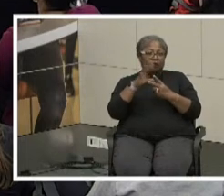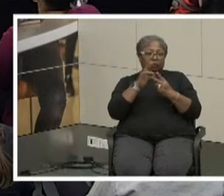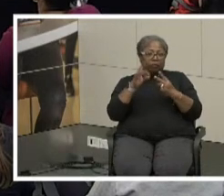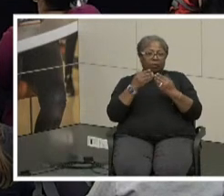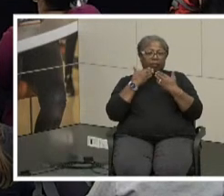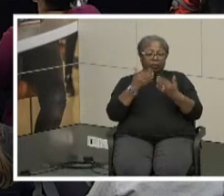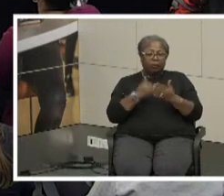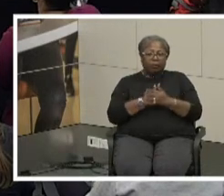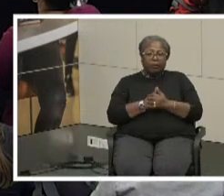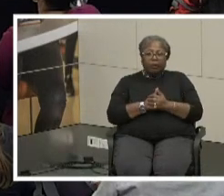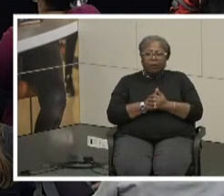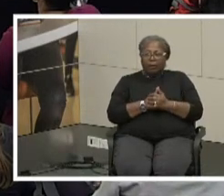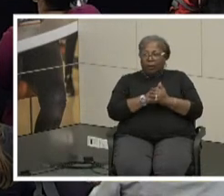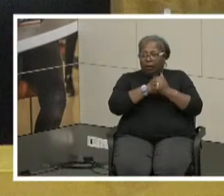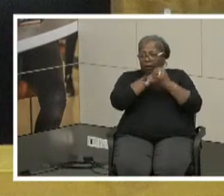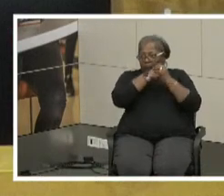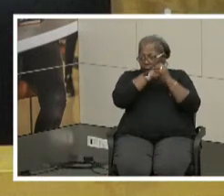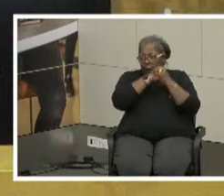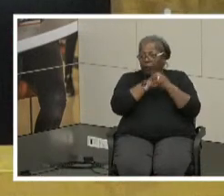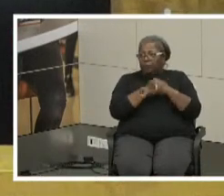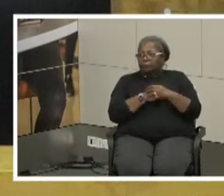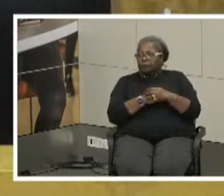our thank